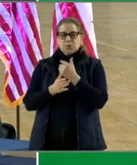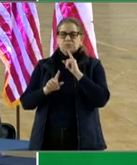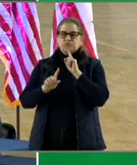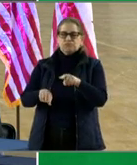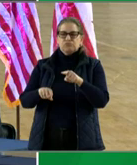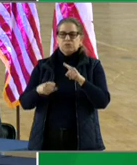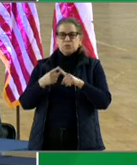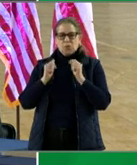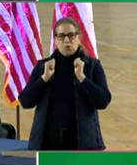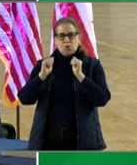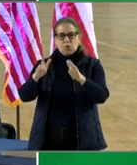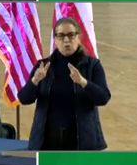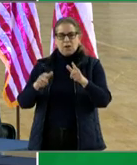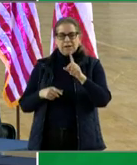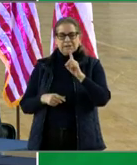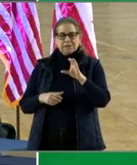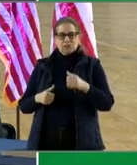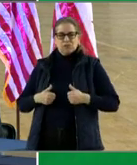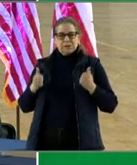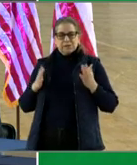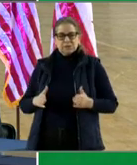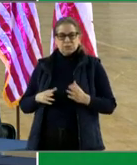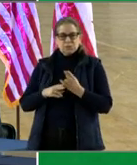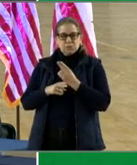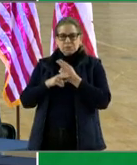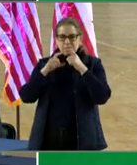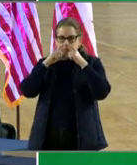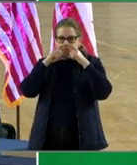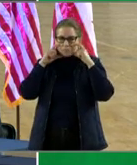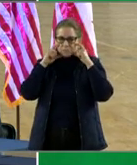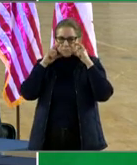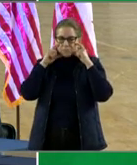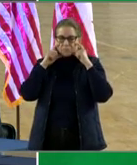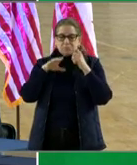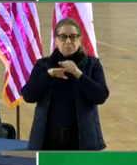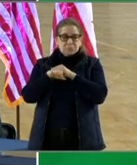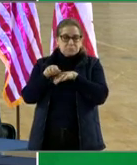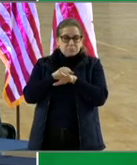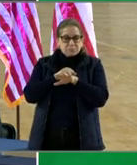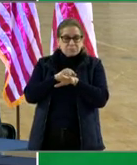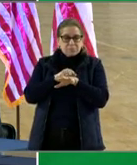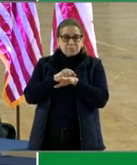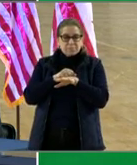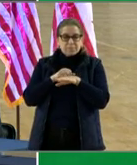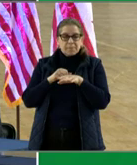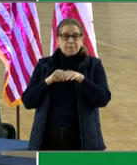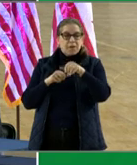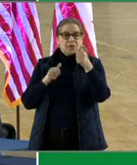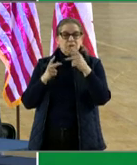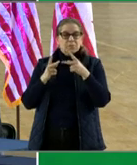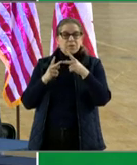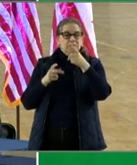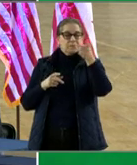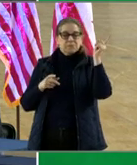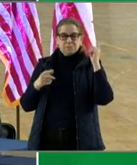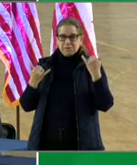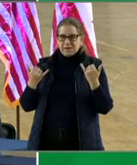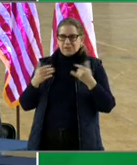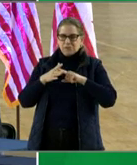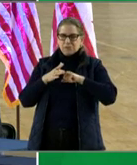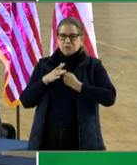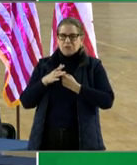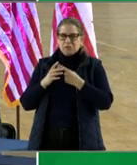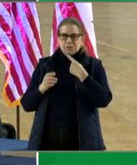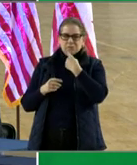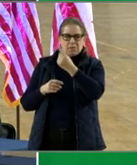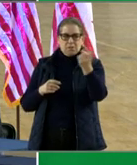were seeing other leaders around the country talking about telling residents to wear masks regardless of whether they're symptomatic.